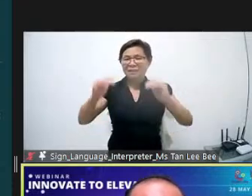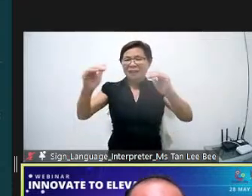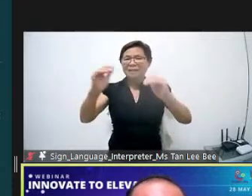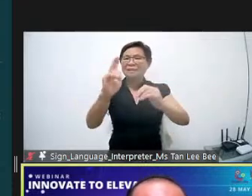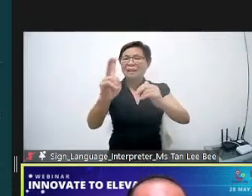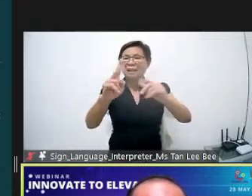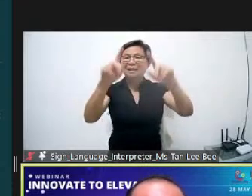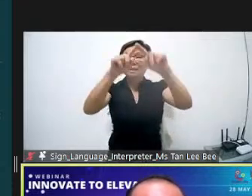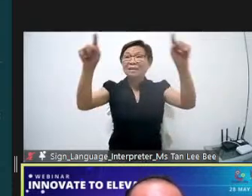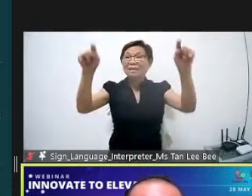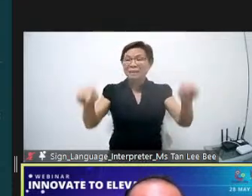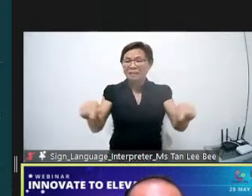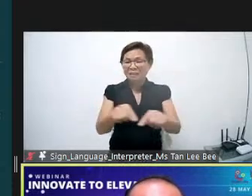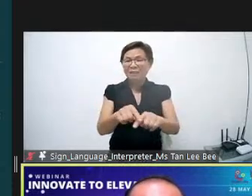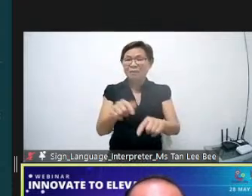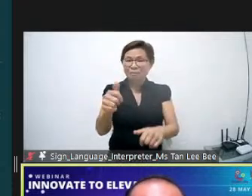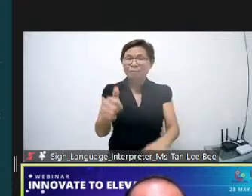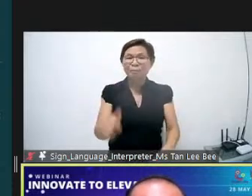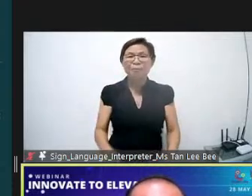second page.